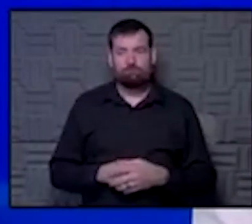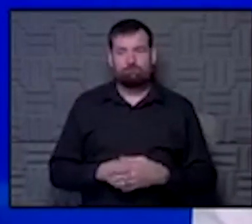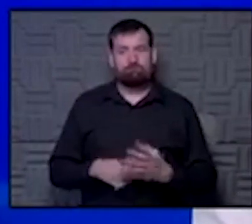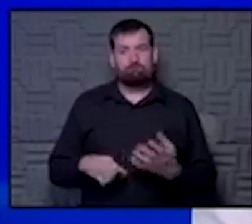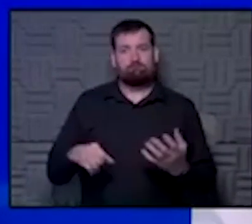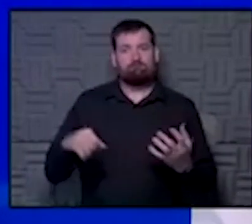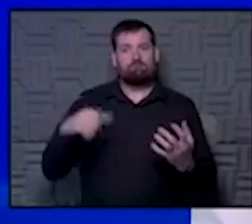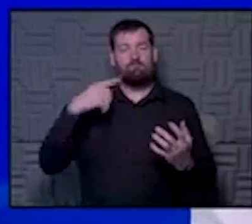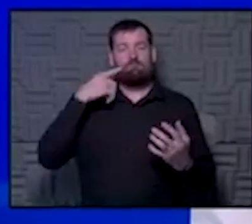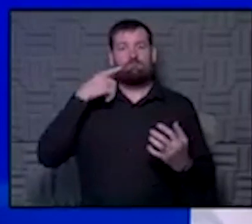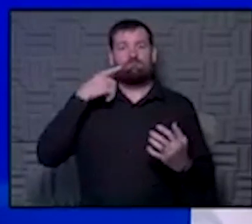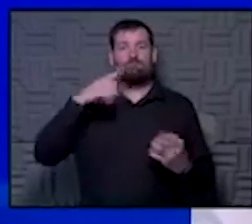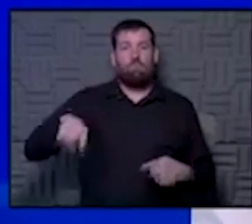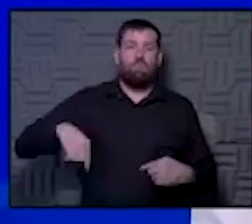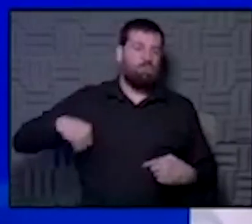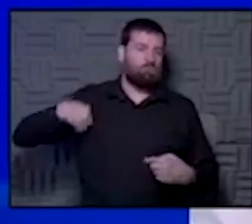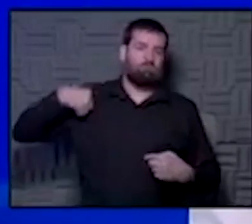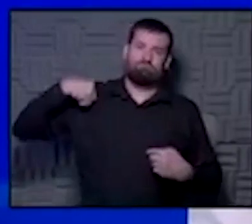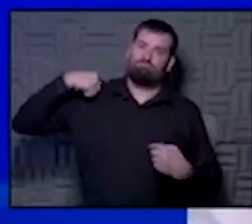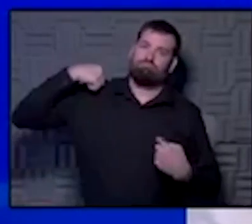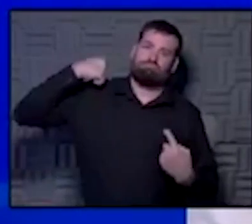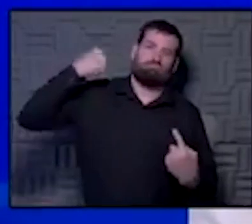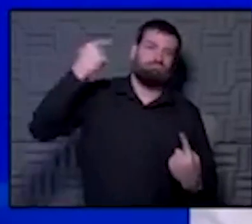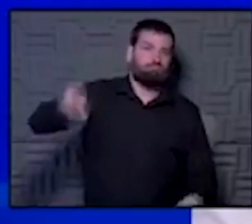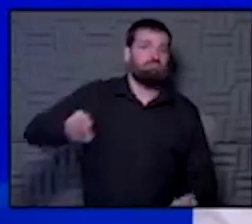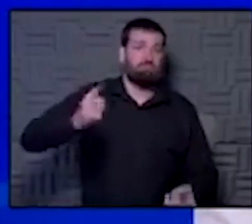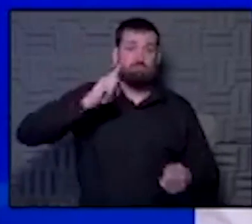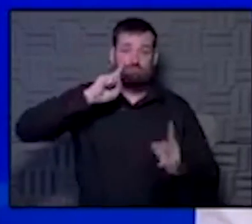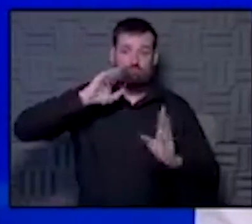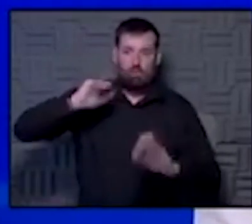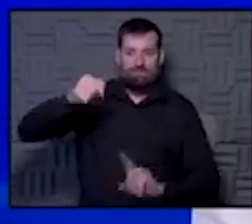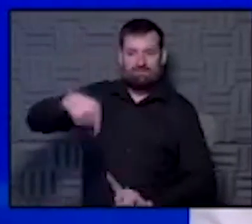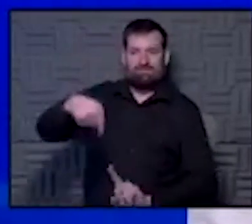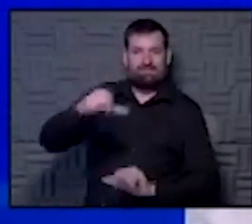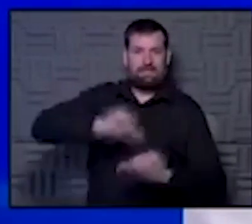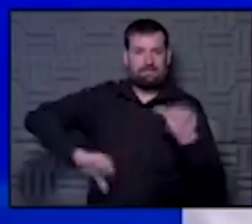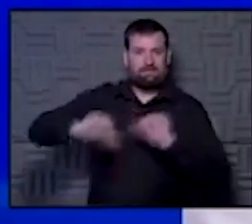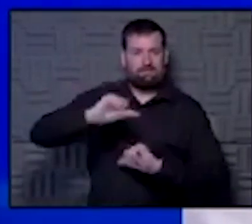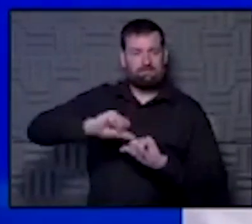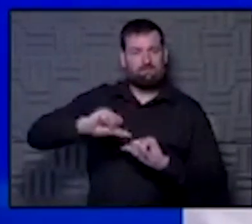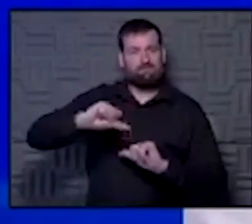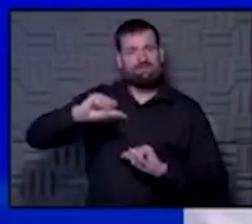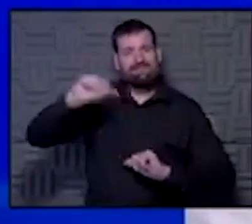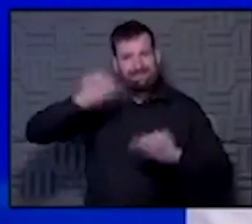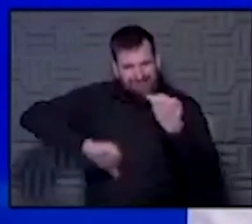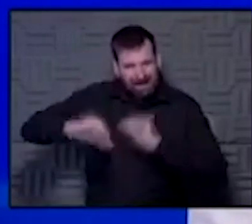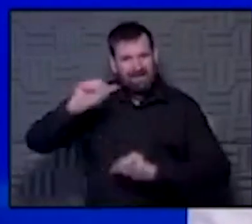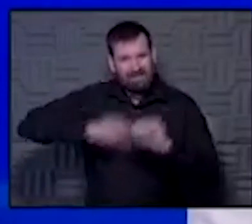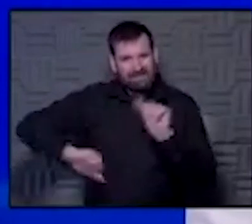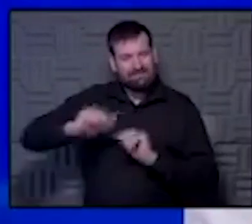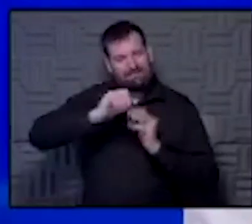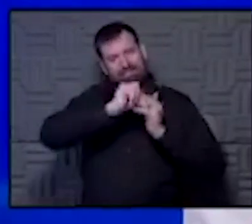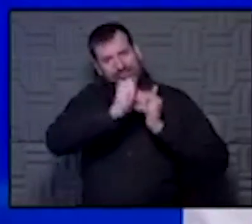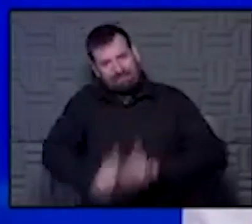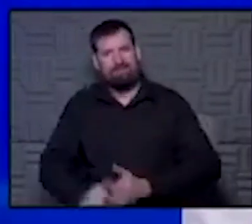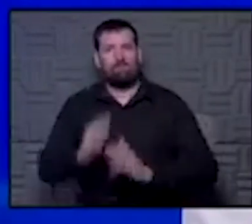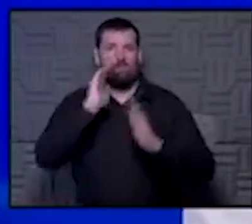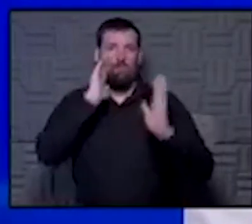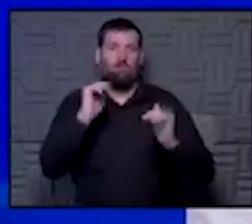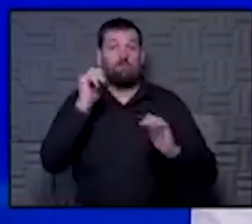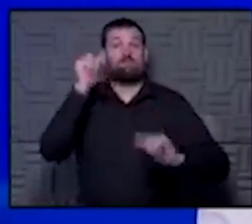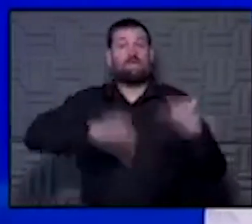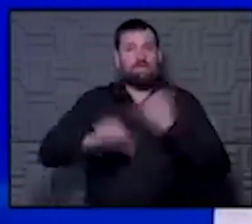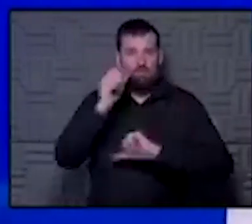that was for the longest time hope. But hope is led by the science. And this science will get us